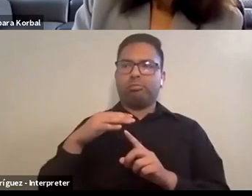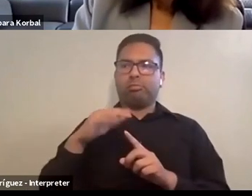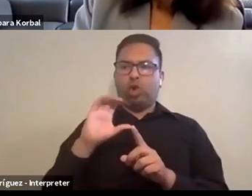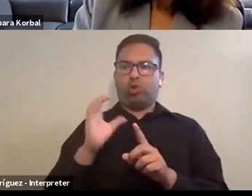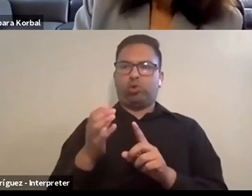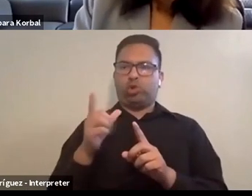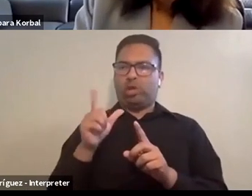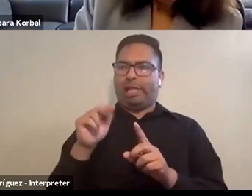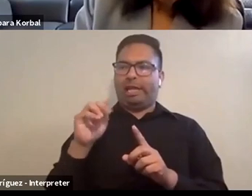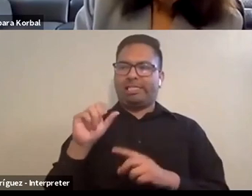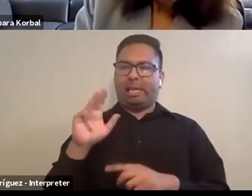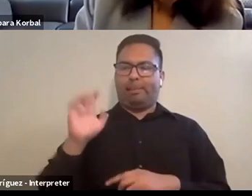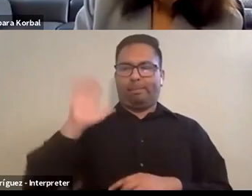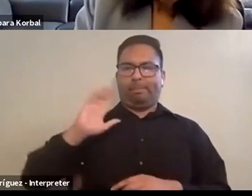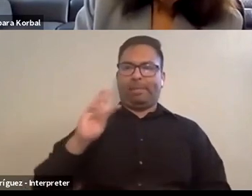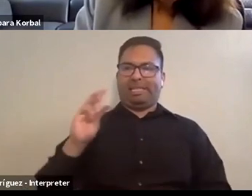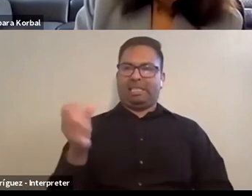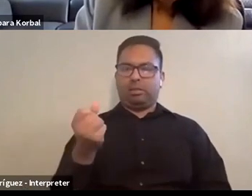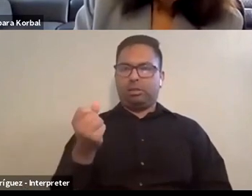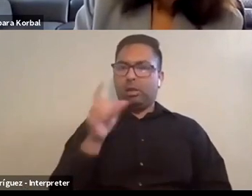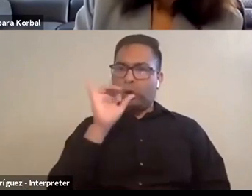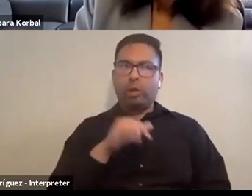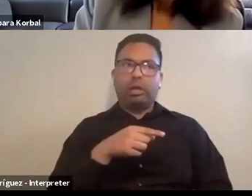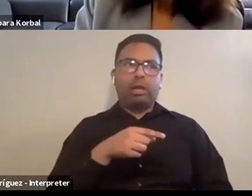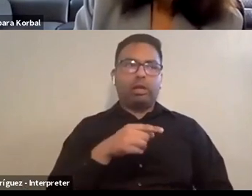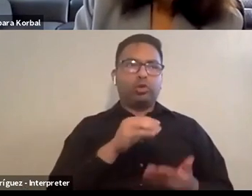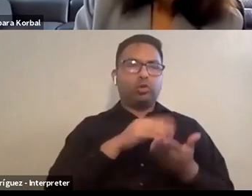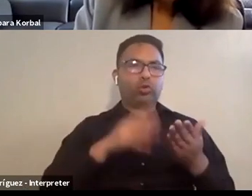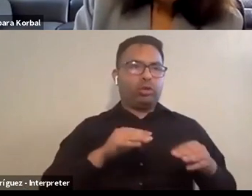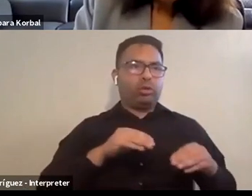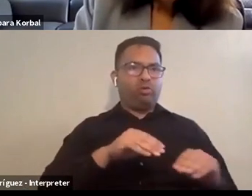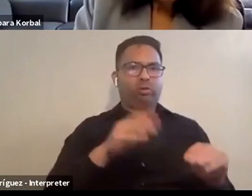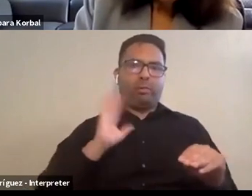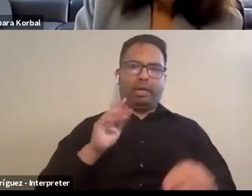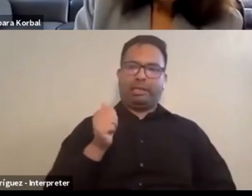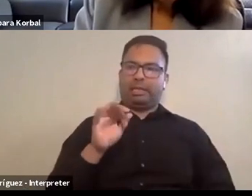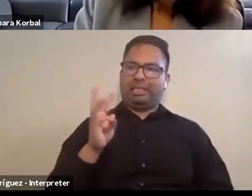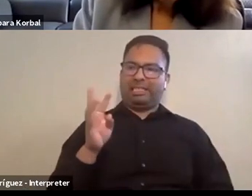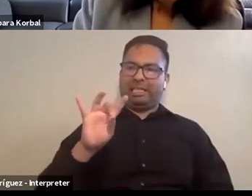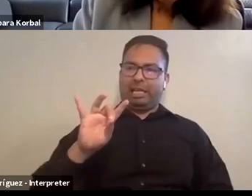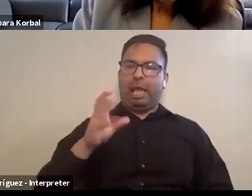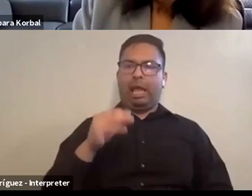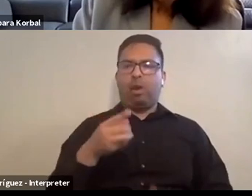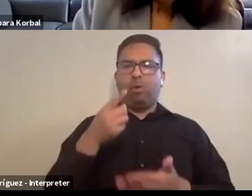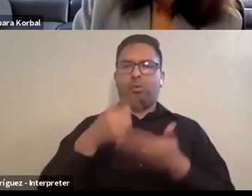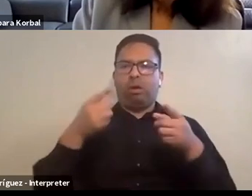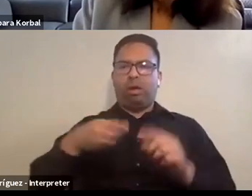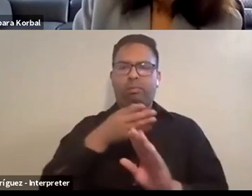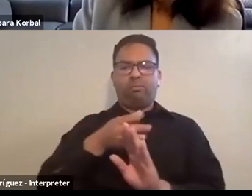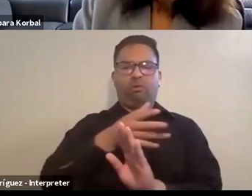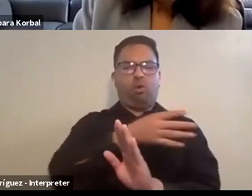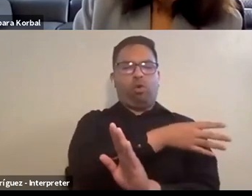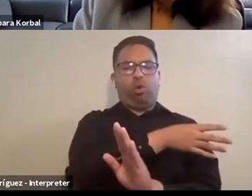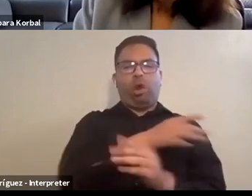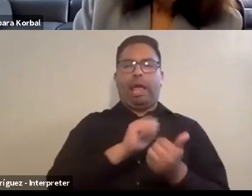this goes beyond just the student movement of 1968, even if part of the buildup to it. And I would ask